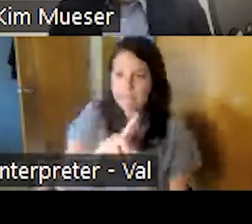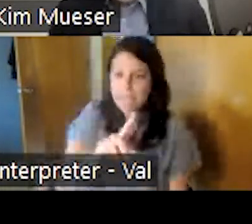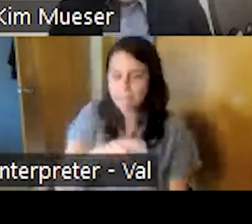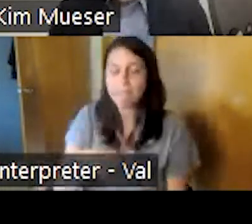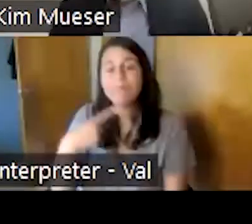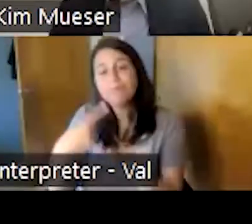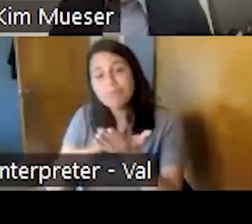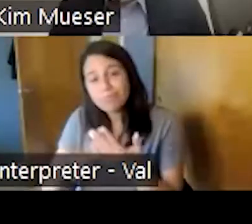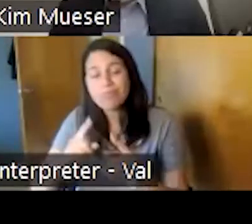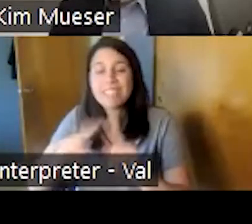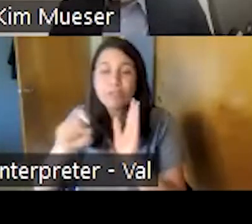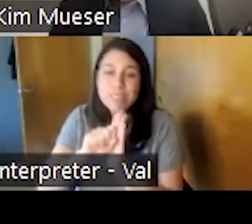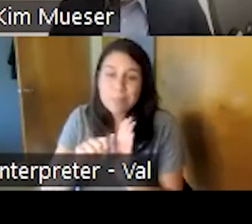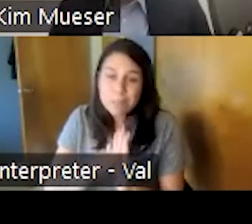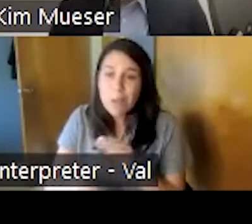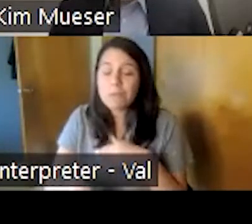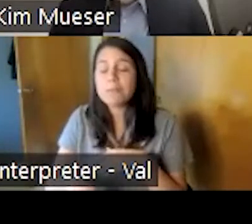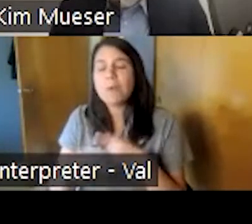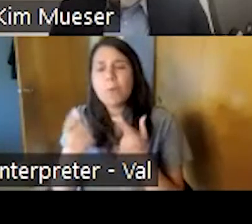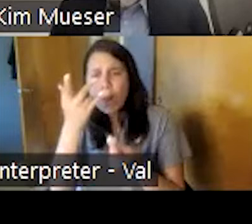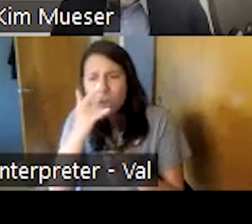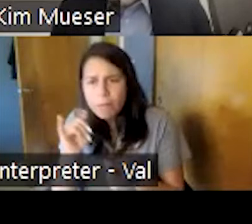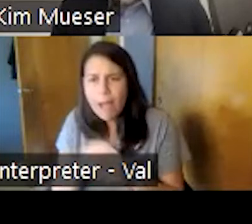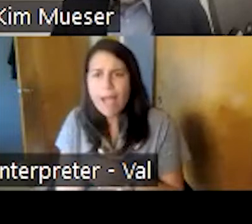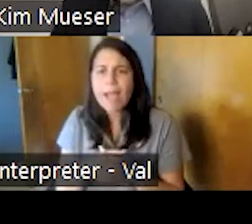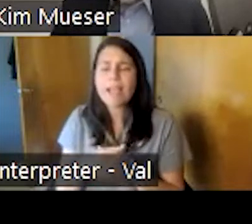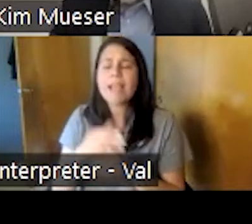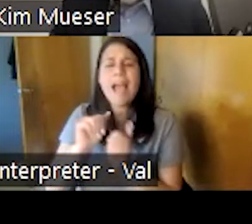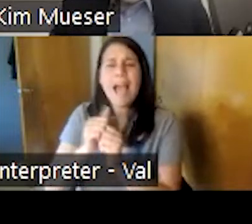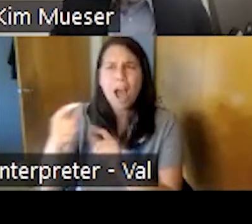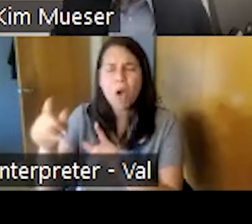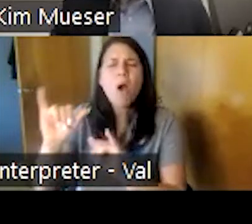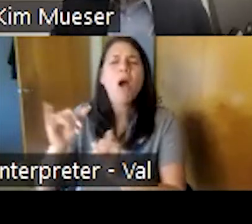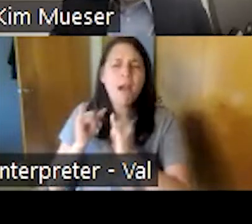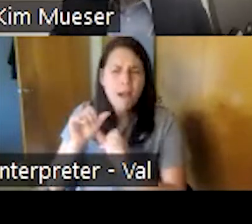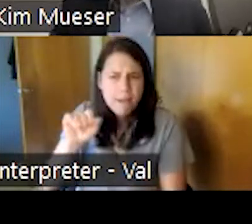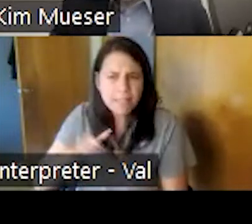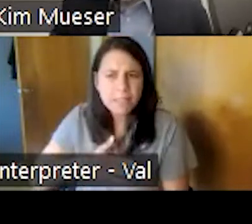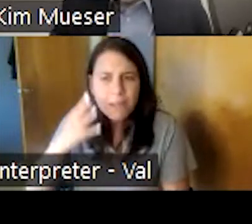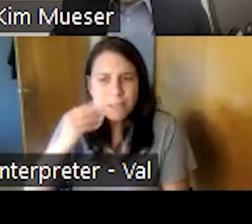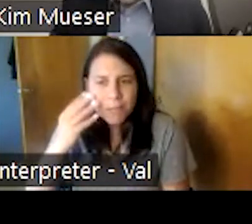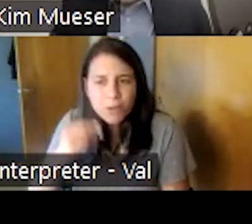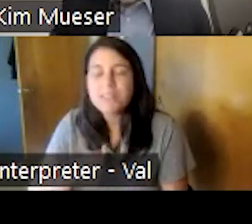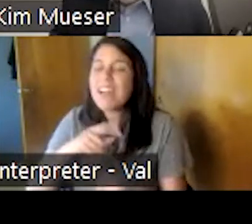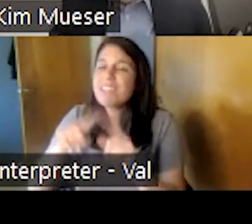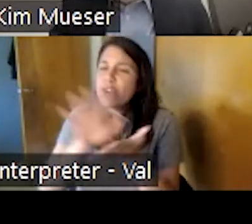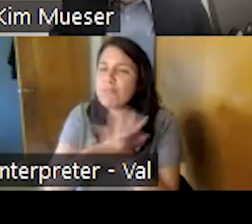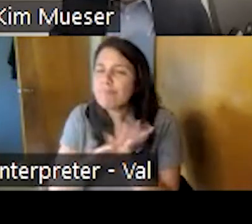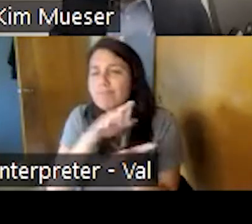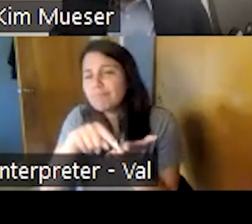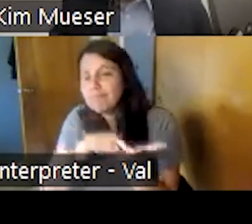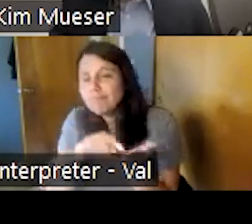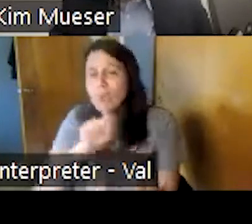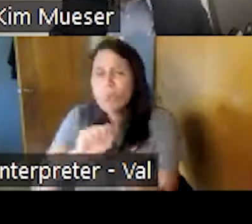different symptoms, we explain the nature of them, we help people relate them to their own experiences, we have different worksheets and things like that. And I think